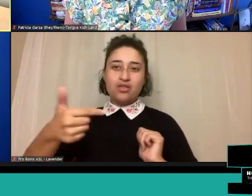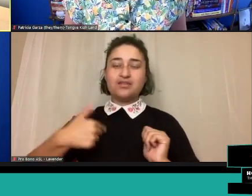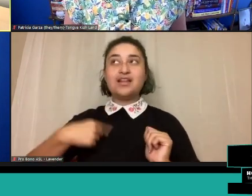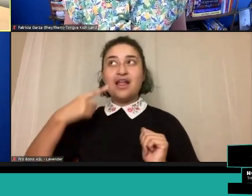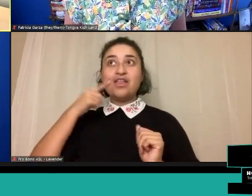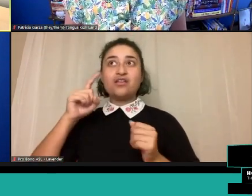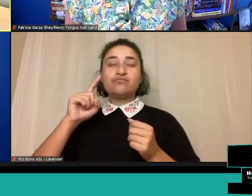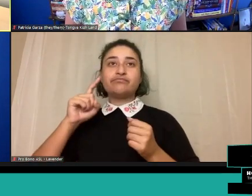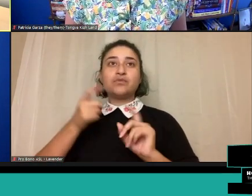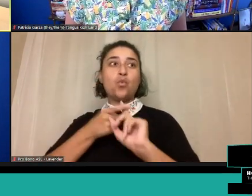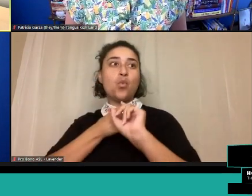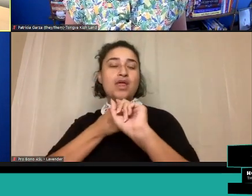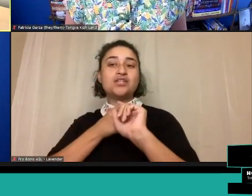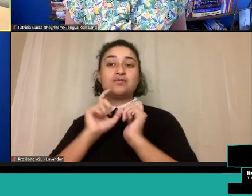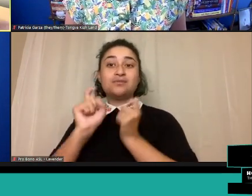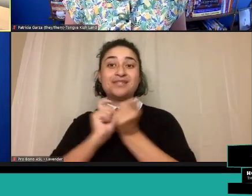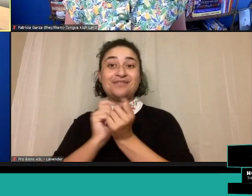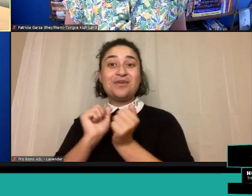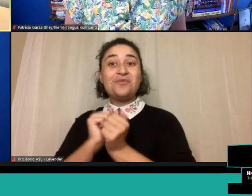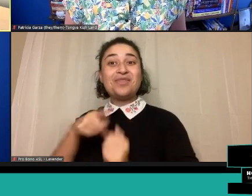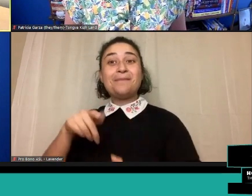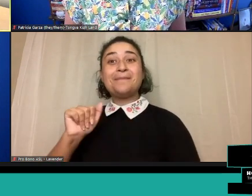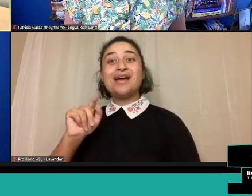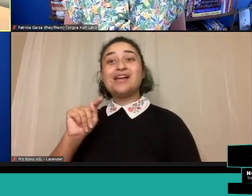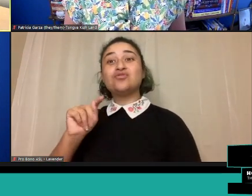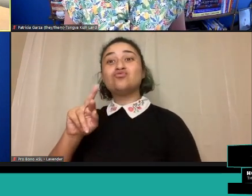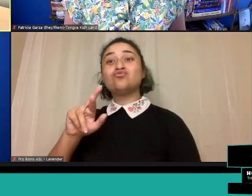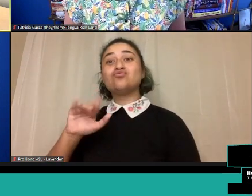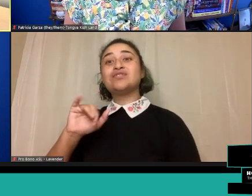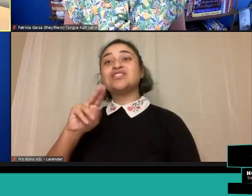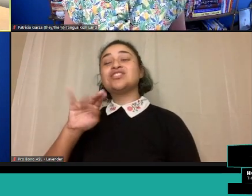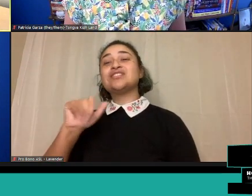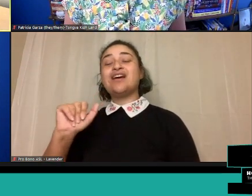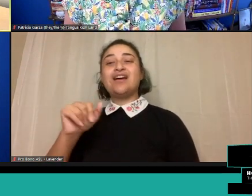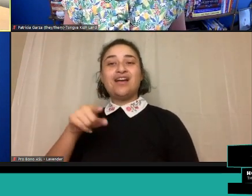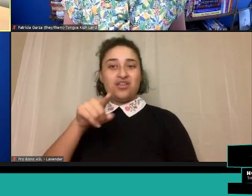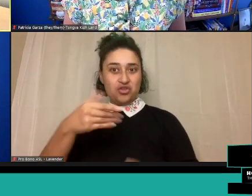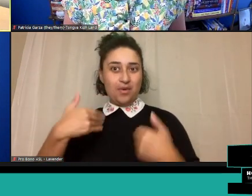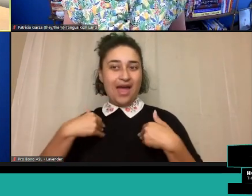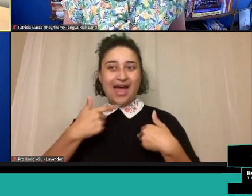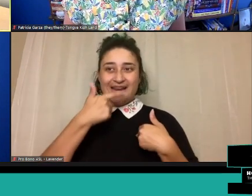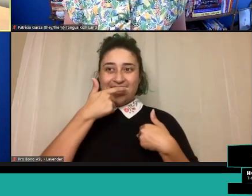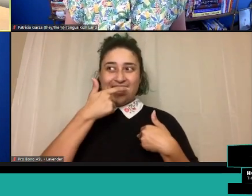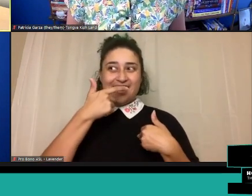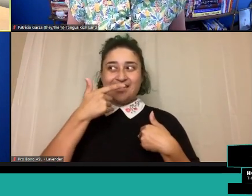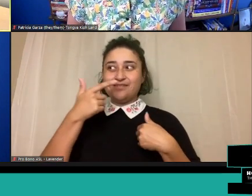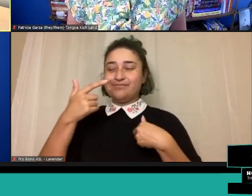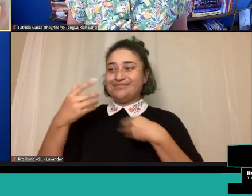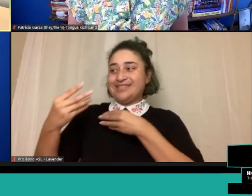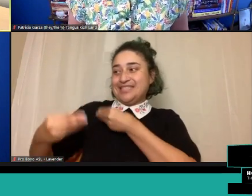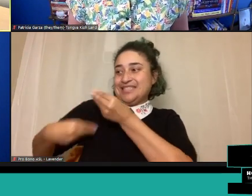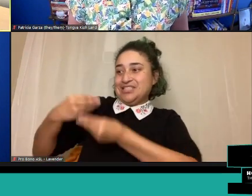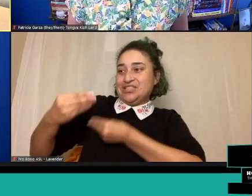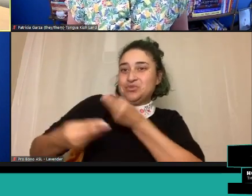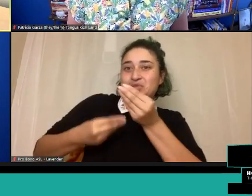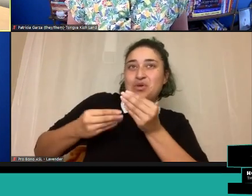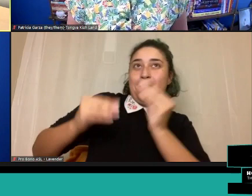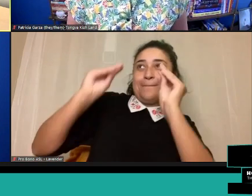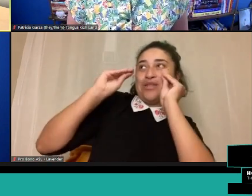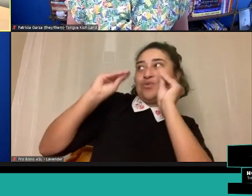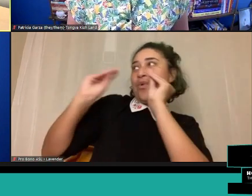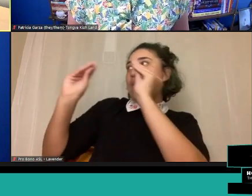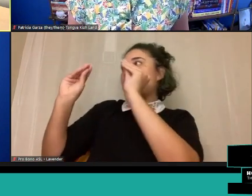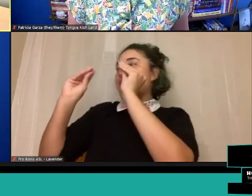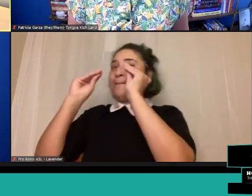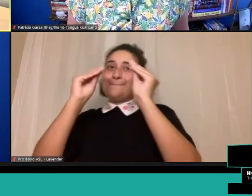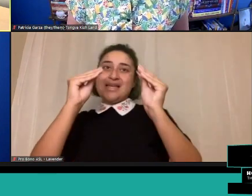in particular with Patricia was, it seemed like, you know, you had an intergenerational sort of mentor-mentee relationship where there might have